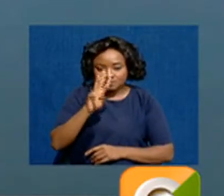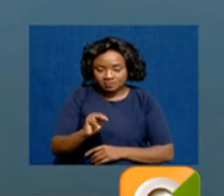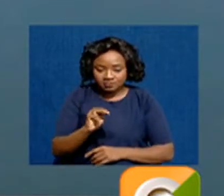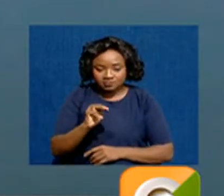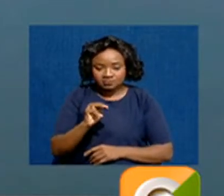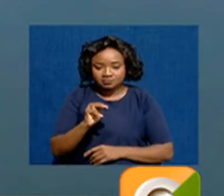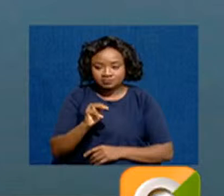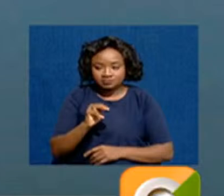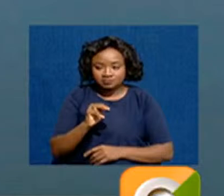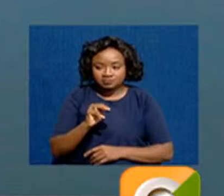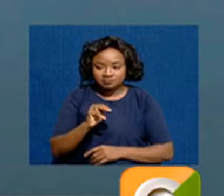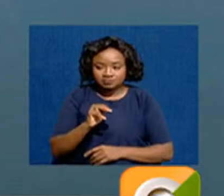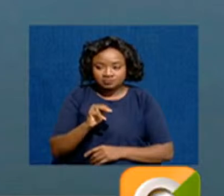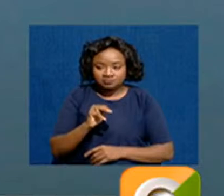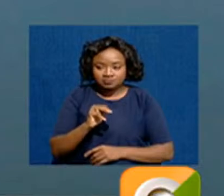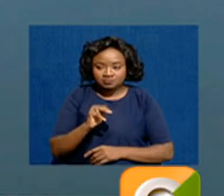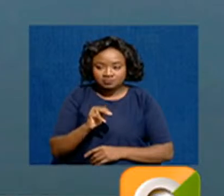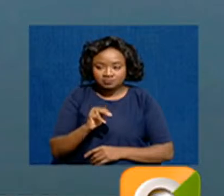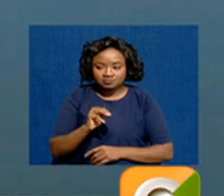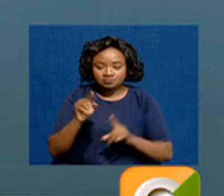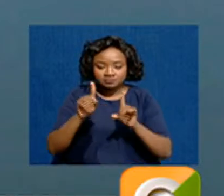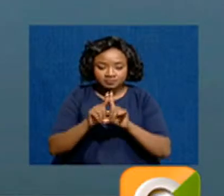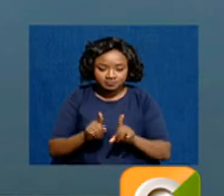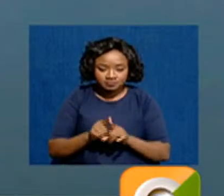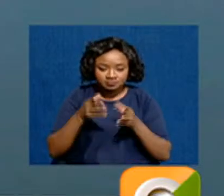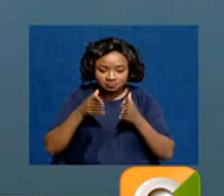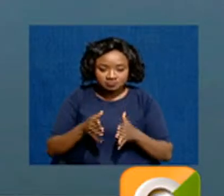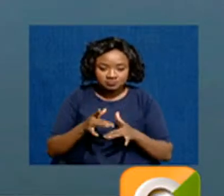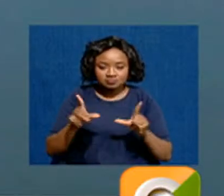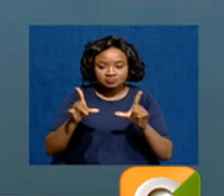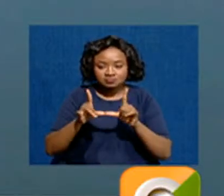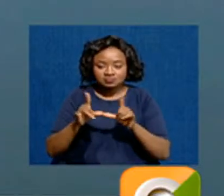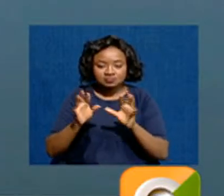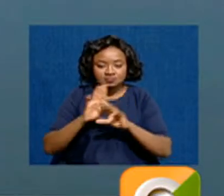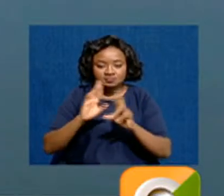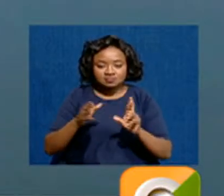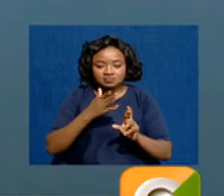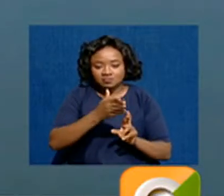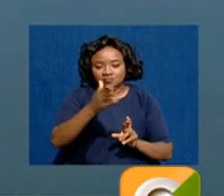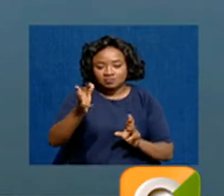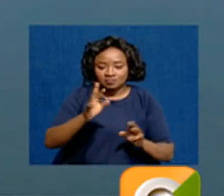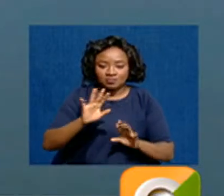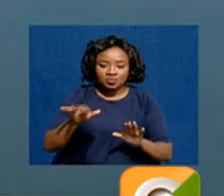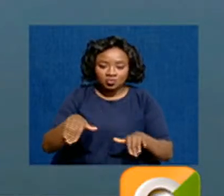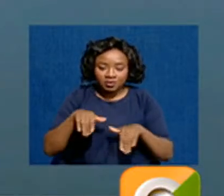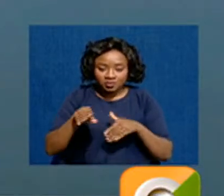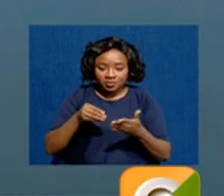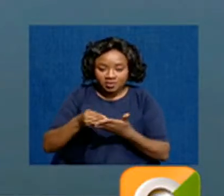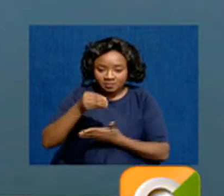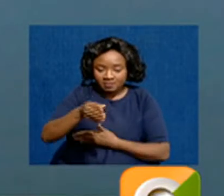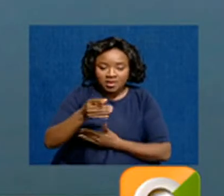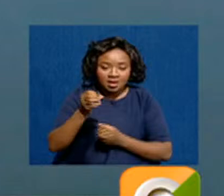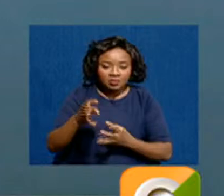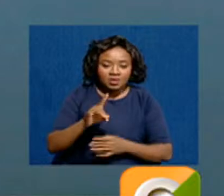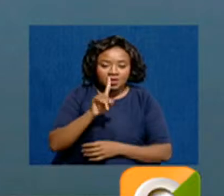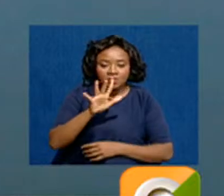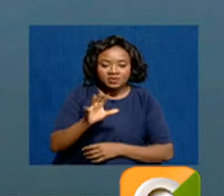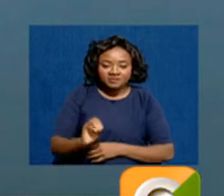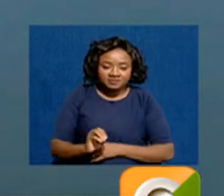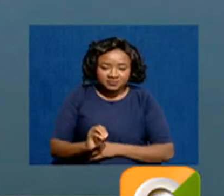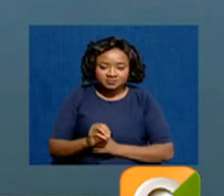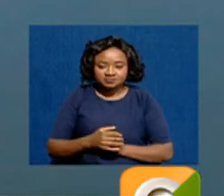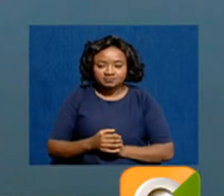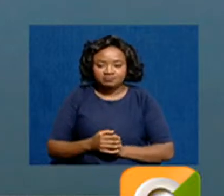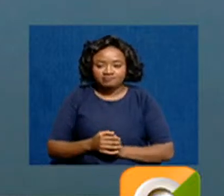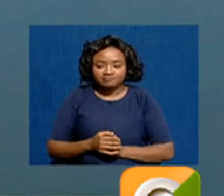that are, at the moment, the certificates that are on the table waiting to be paid is about 150, with certain claims on top of it because